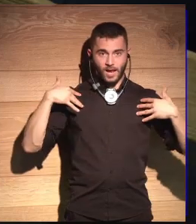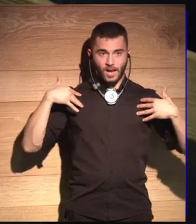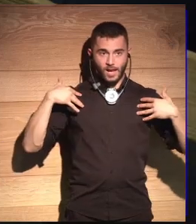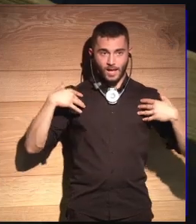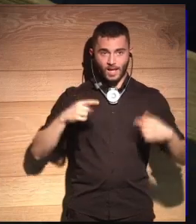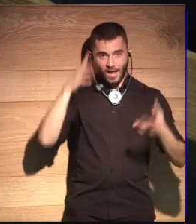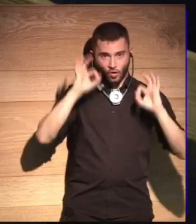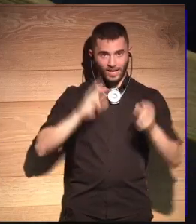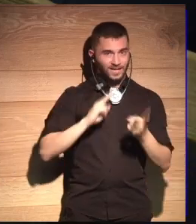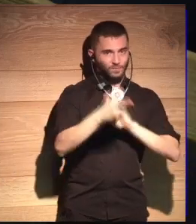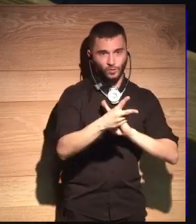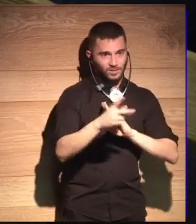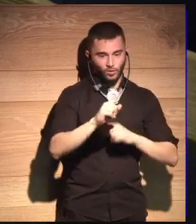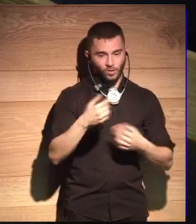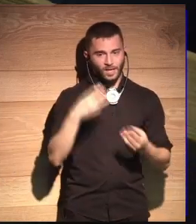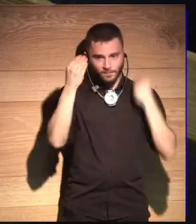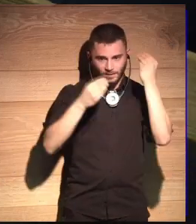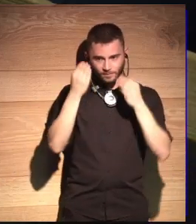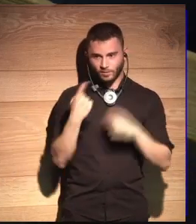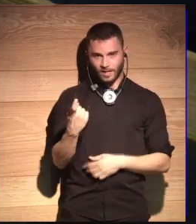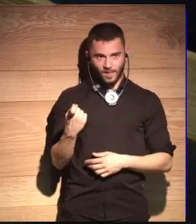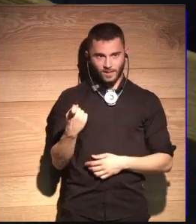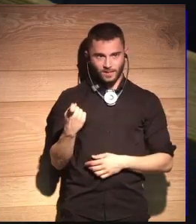response and not so much a rational response that